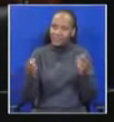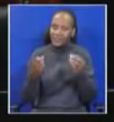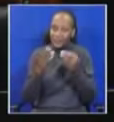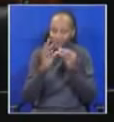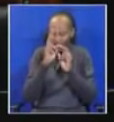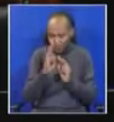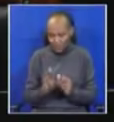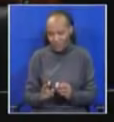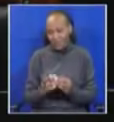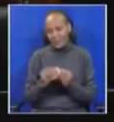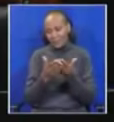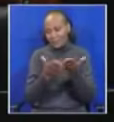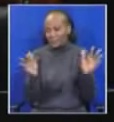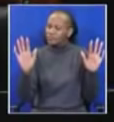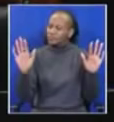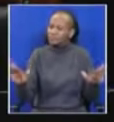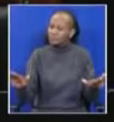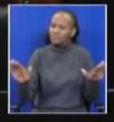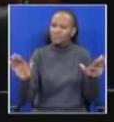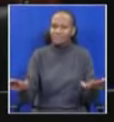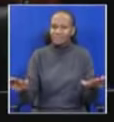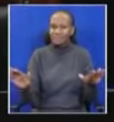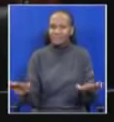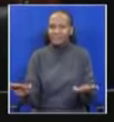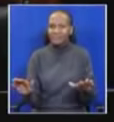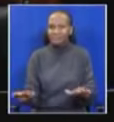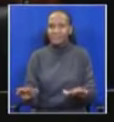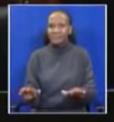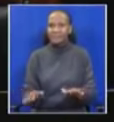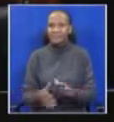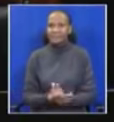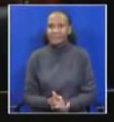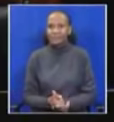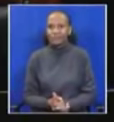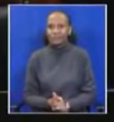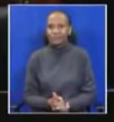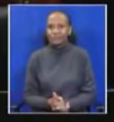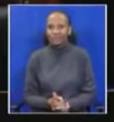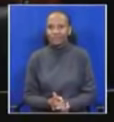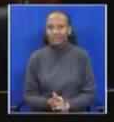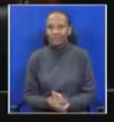Honorable members, just calm down. Calm down.